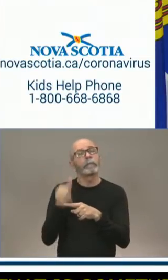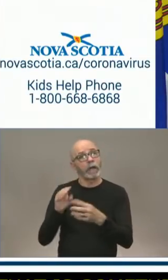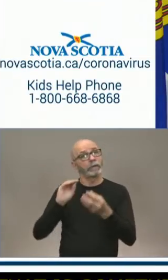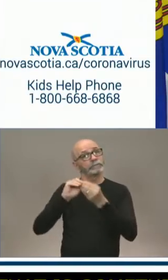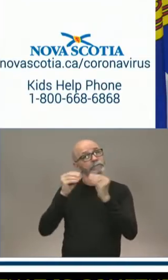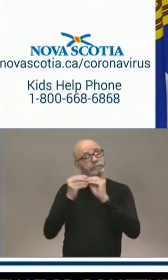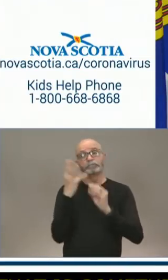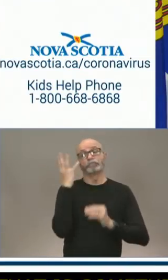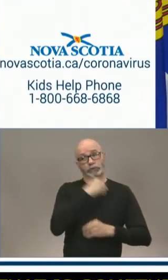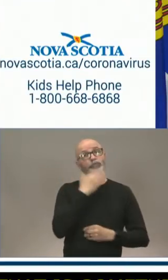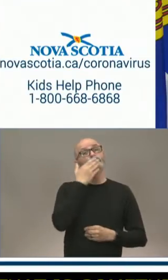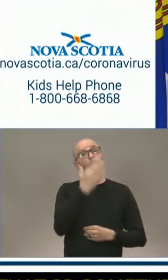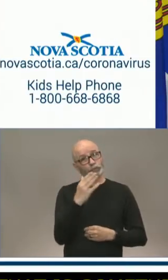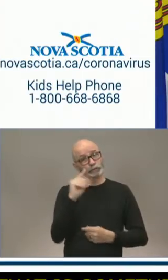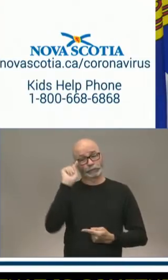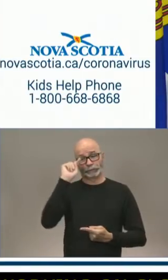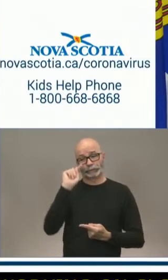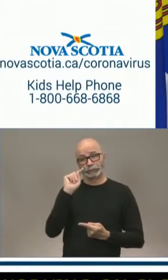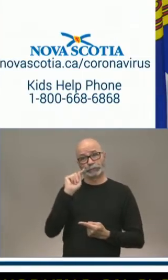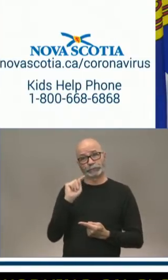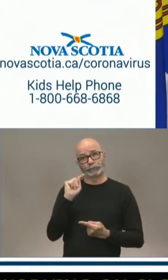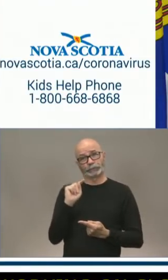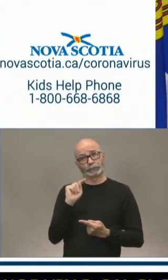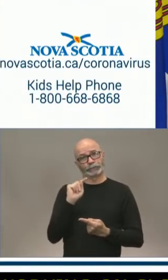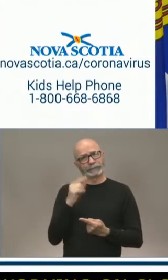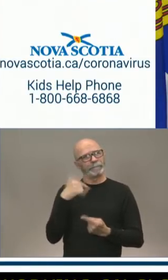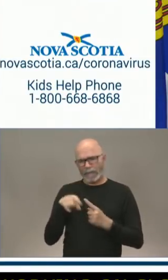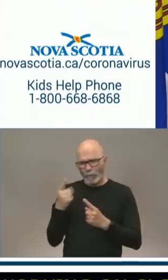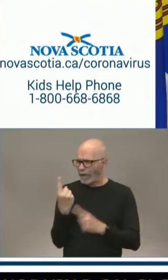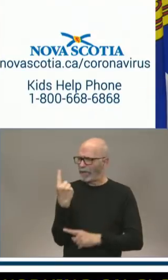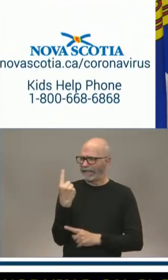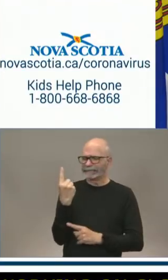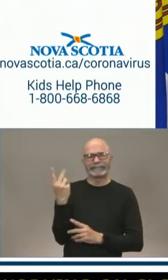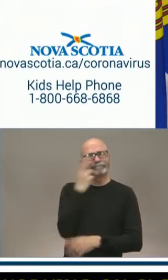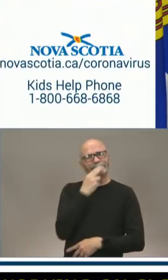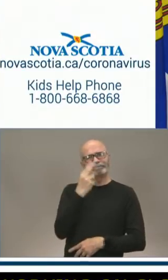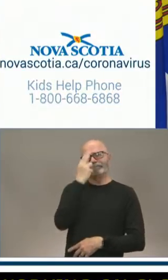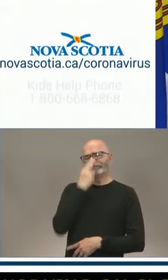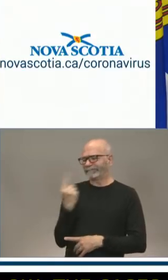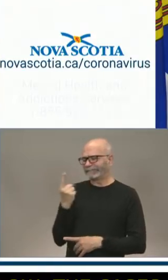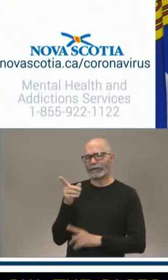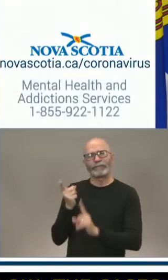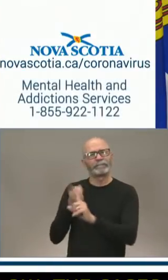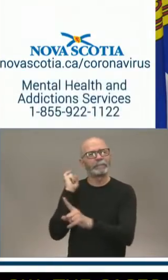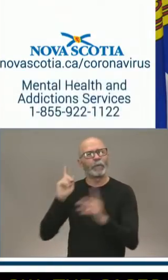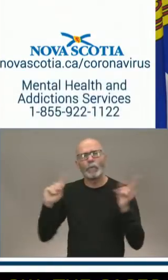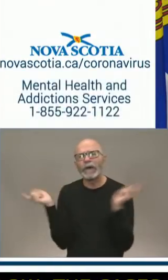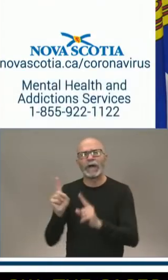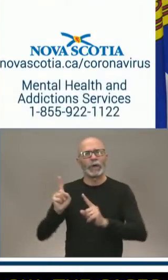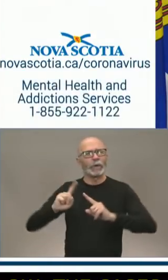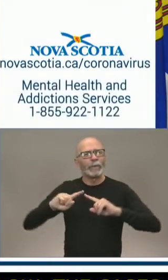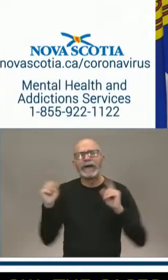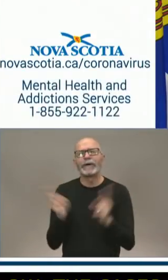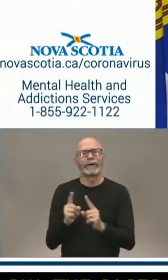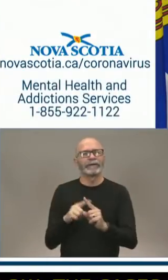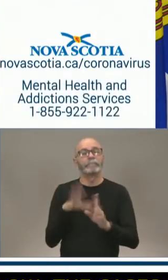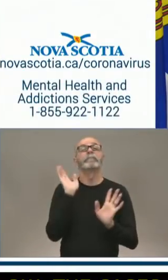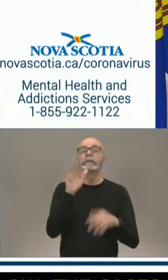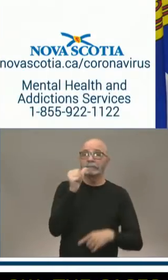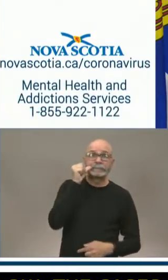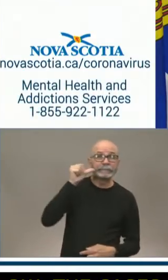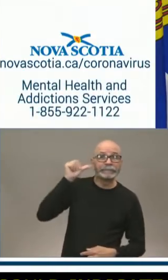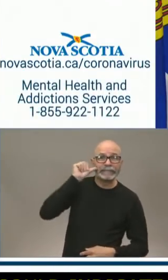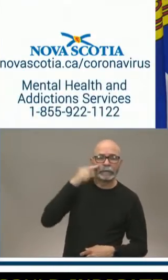could indicate a low level of COVID activity that has not been detected yet. I was pleased yesterday that we were able to lift most